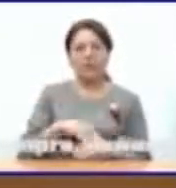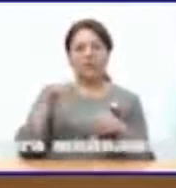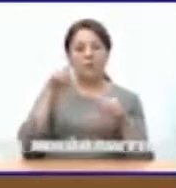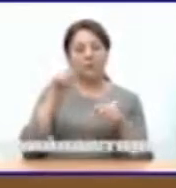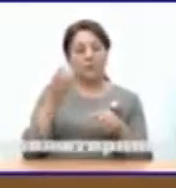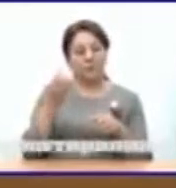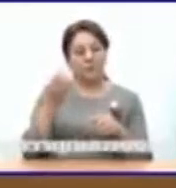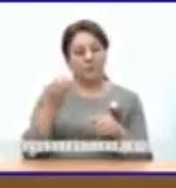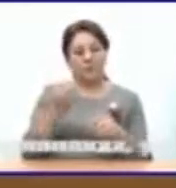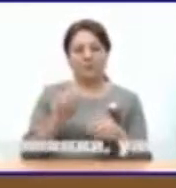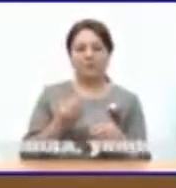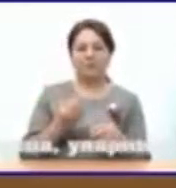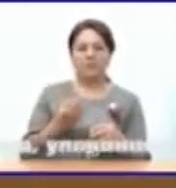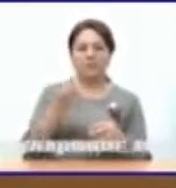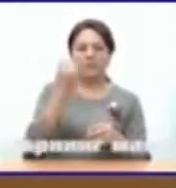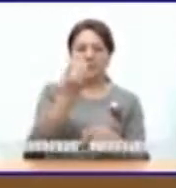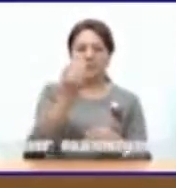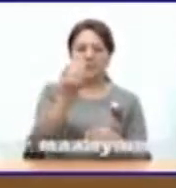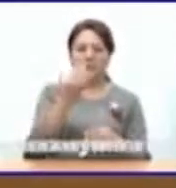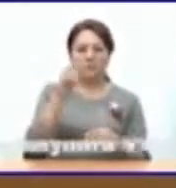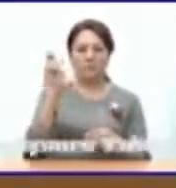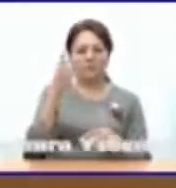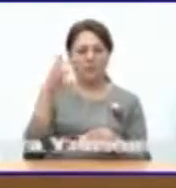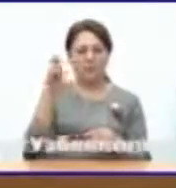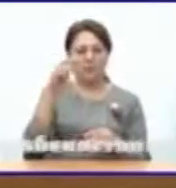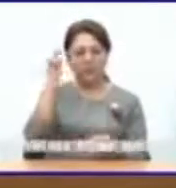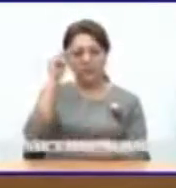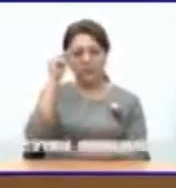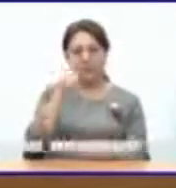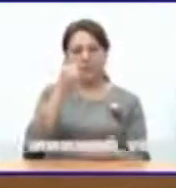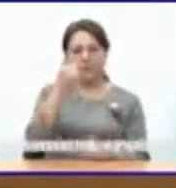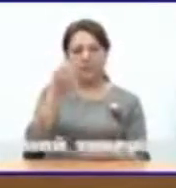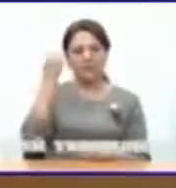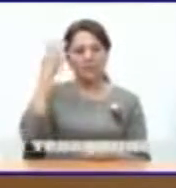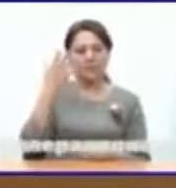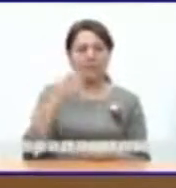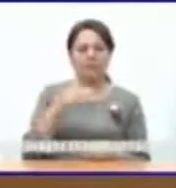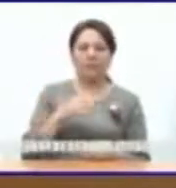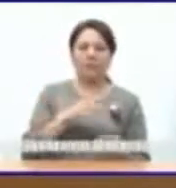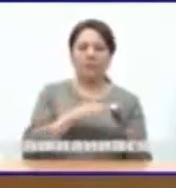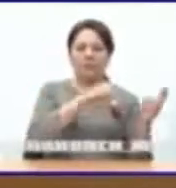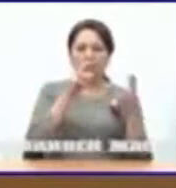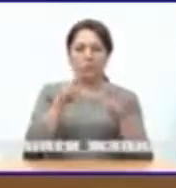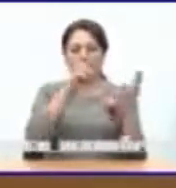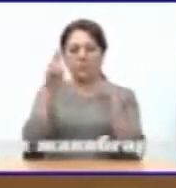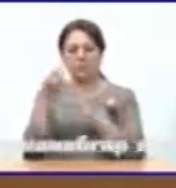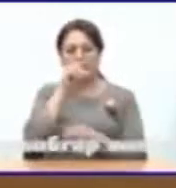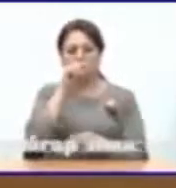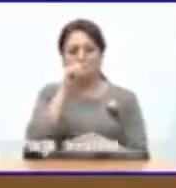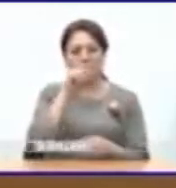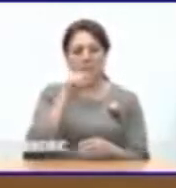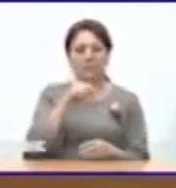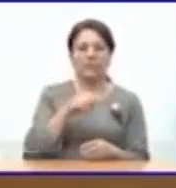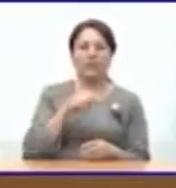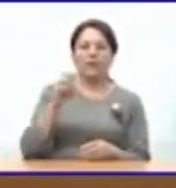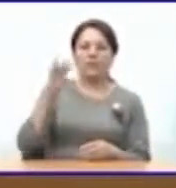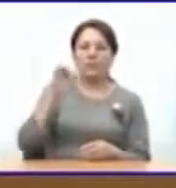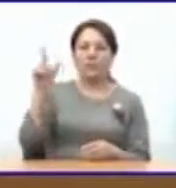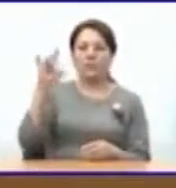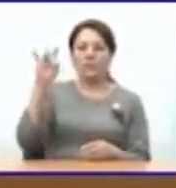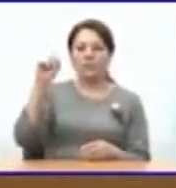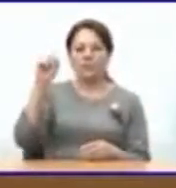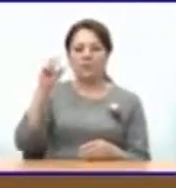Bundan tashqari, siz biologiya darsidan juda ham yaxshi biladigan ko'chib yuruvchi qushlar, ya'ni migratsiya